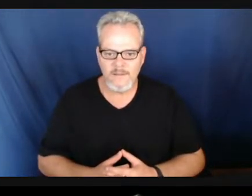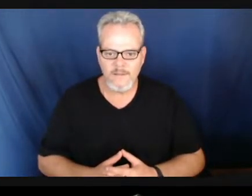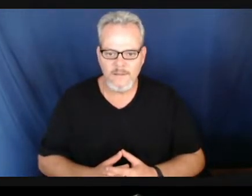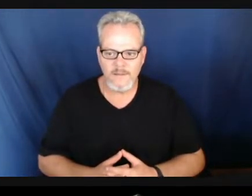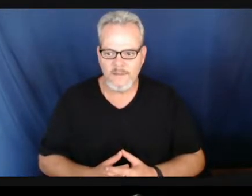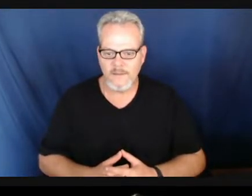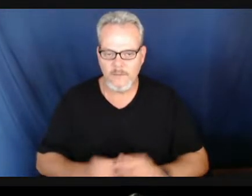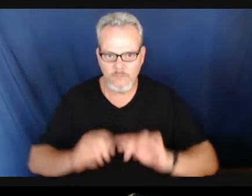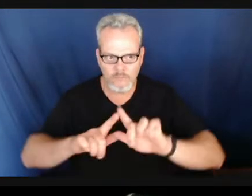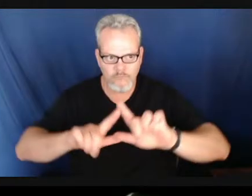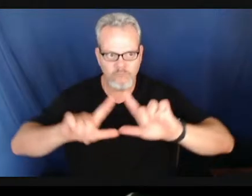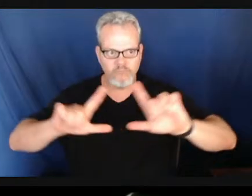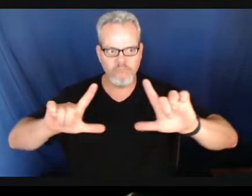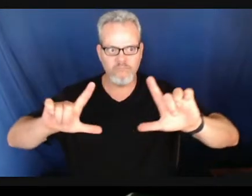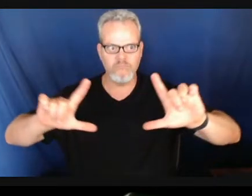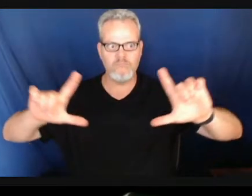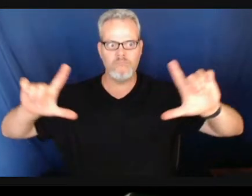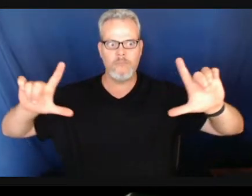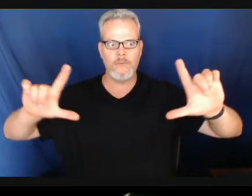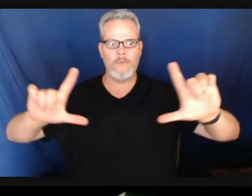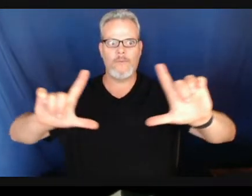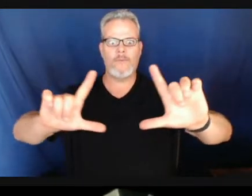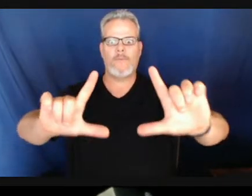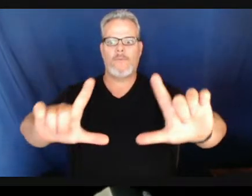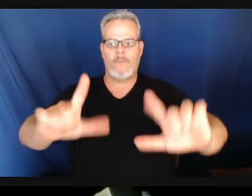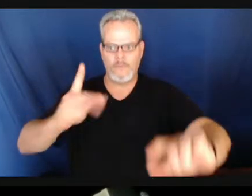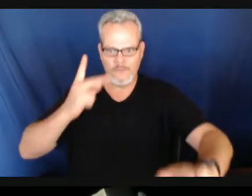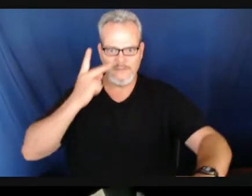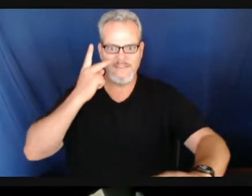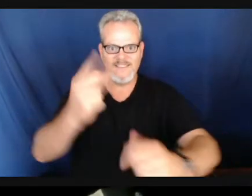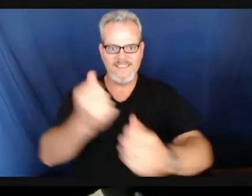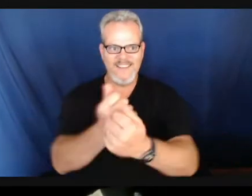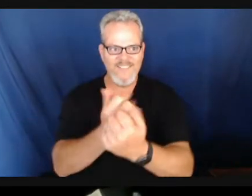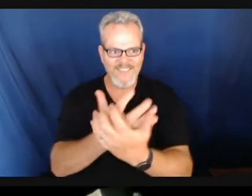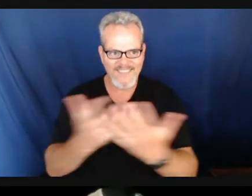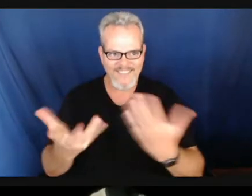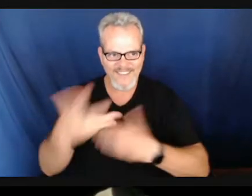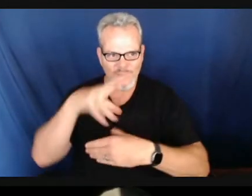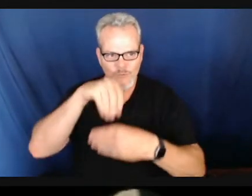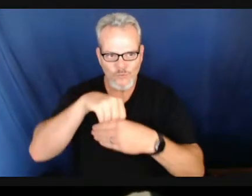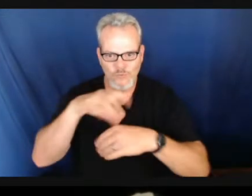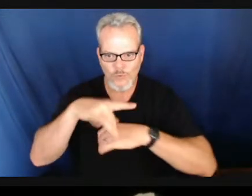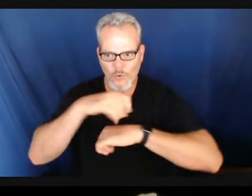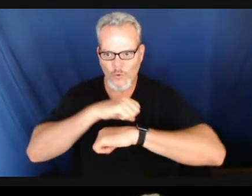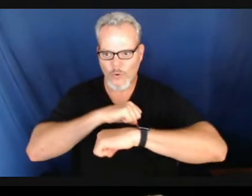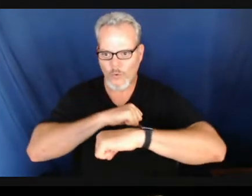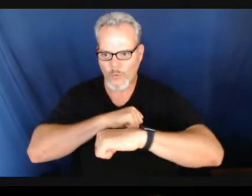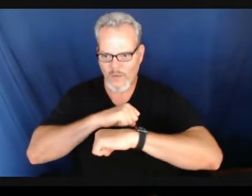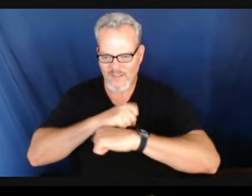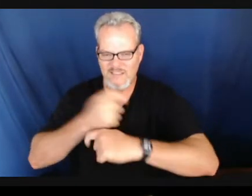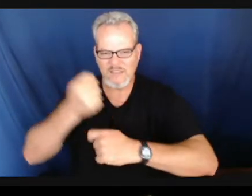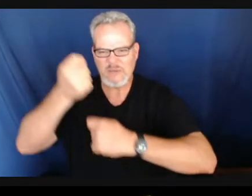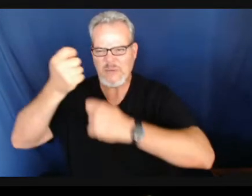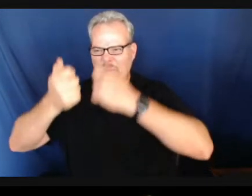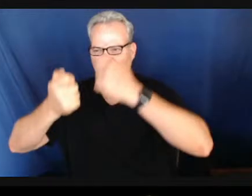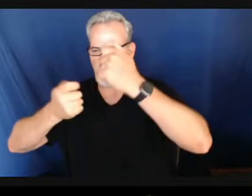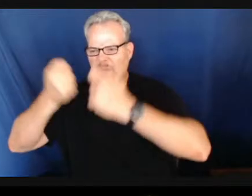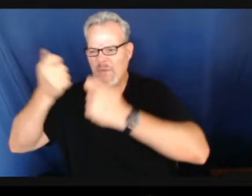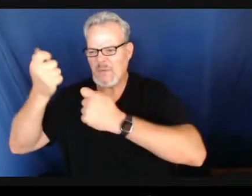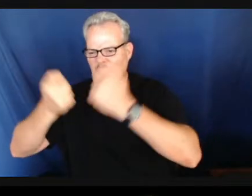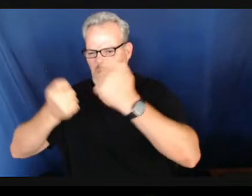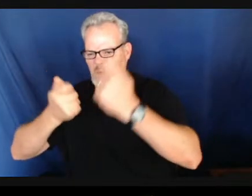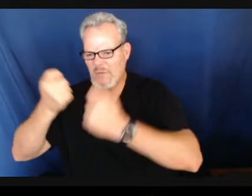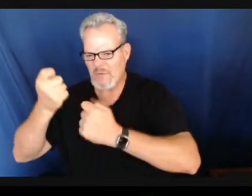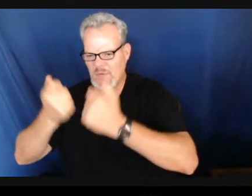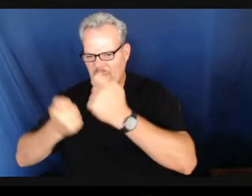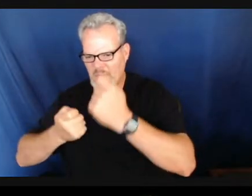see everything, and it's going to show us a lot of stuff, including the earthquakes. Let's take off all the instruments here.